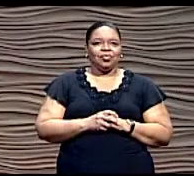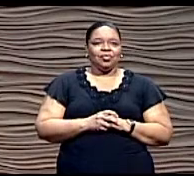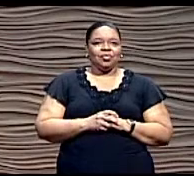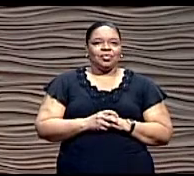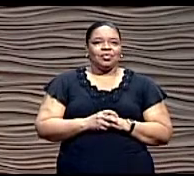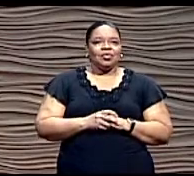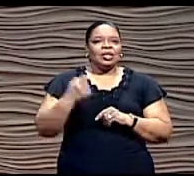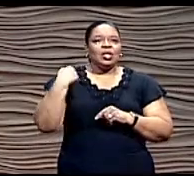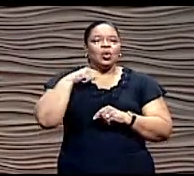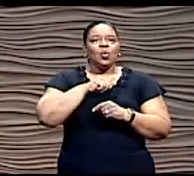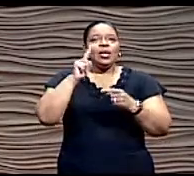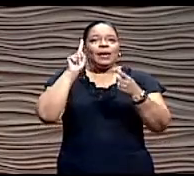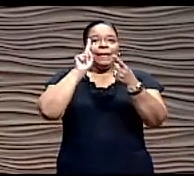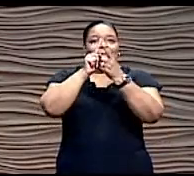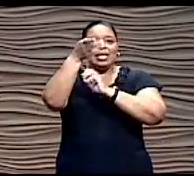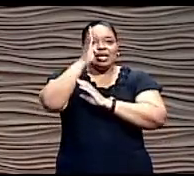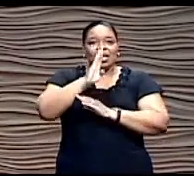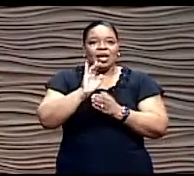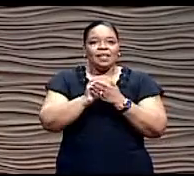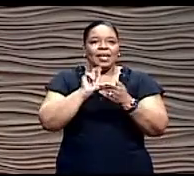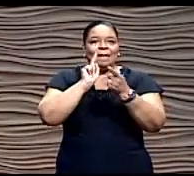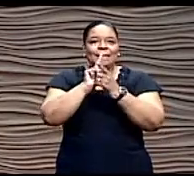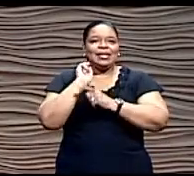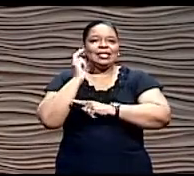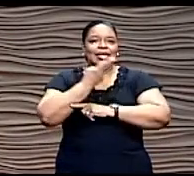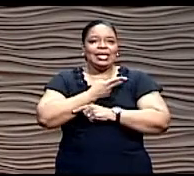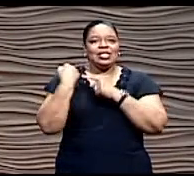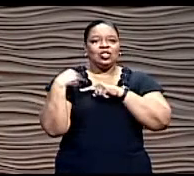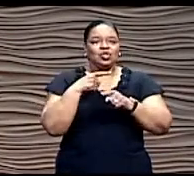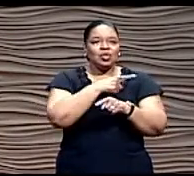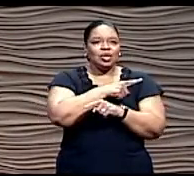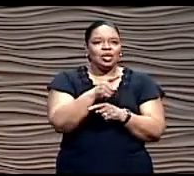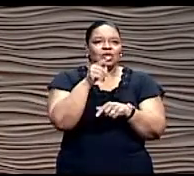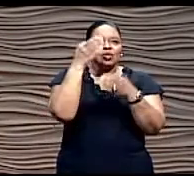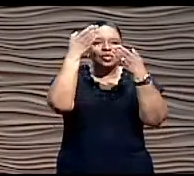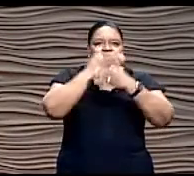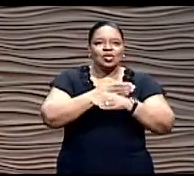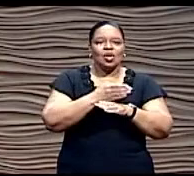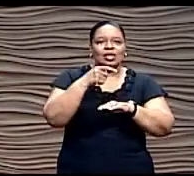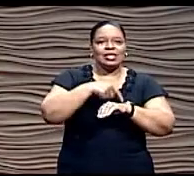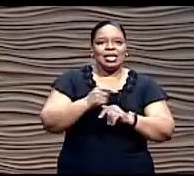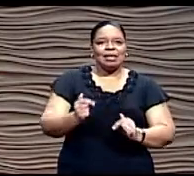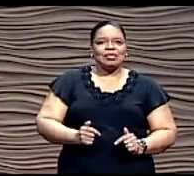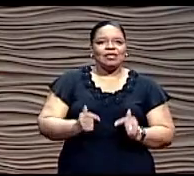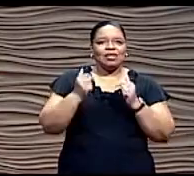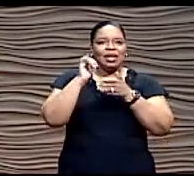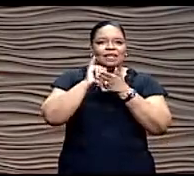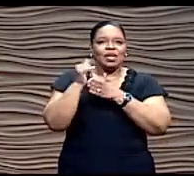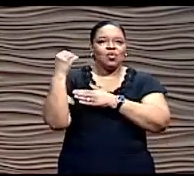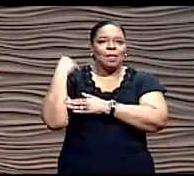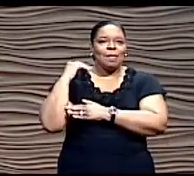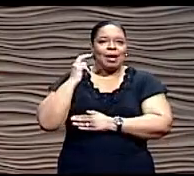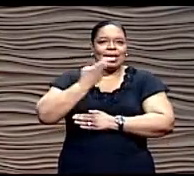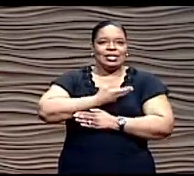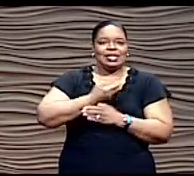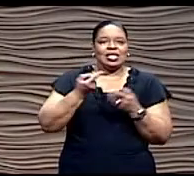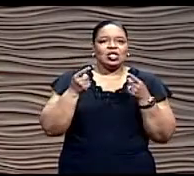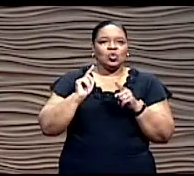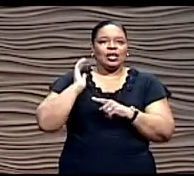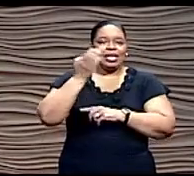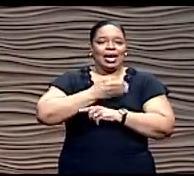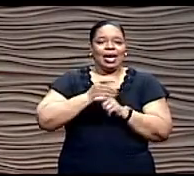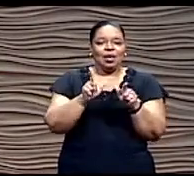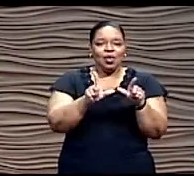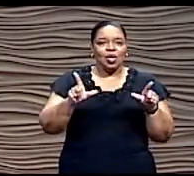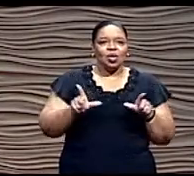We meet God who meets us in those dark moments of life to remind us that even when our